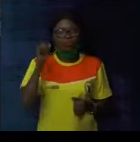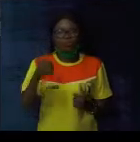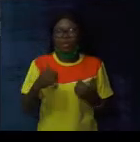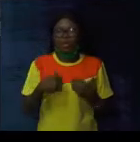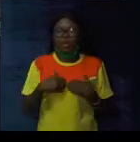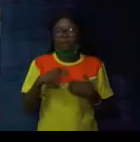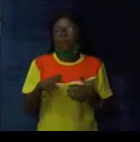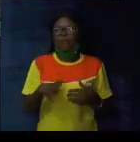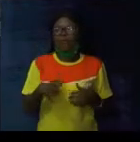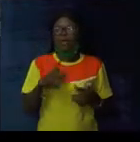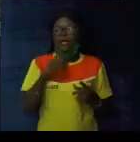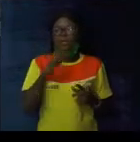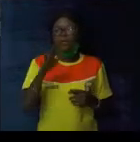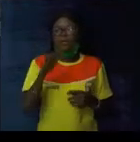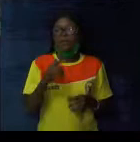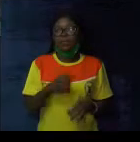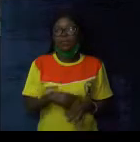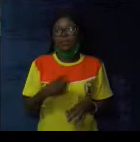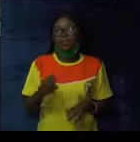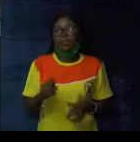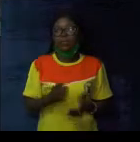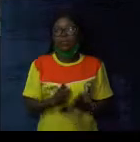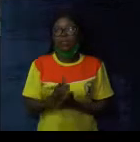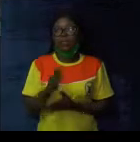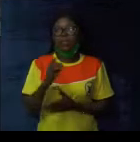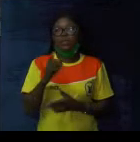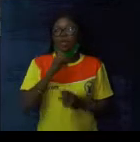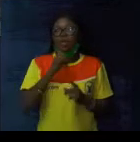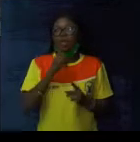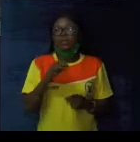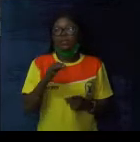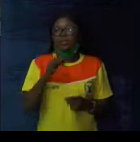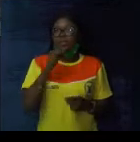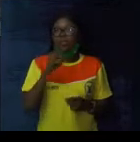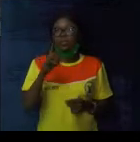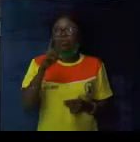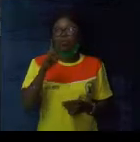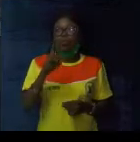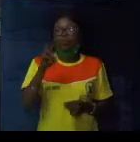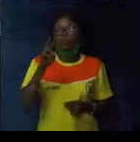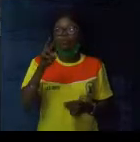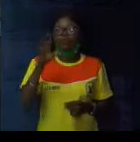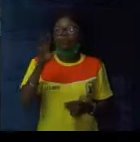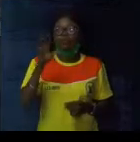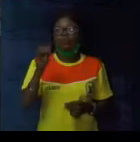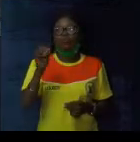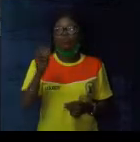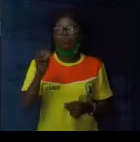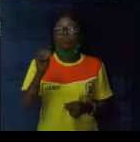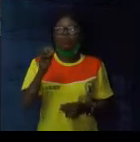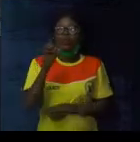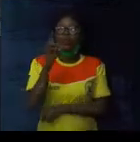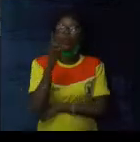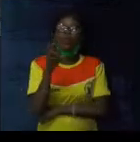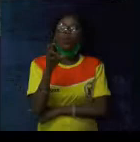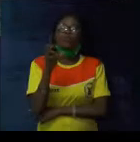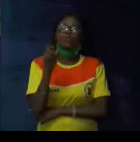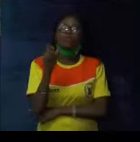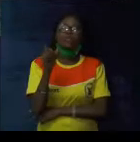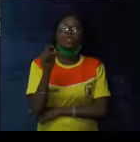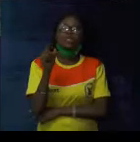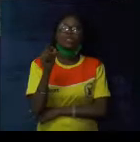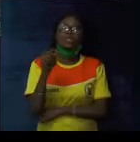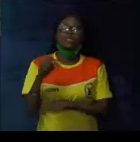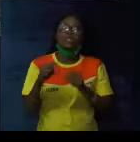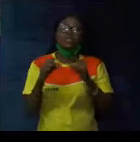You should have your answer right about now. The correct answer is 120 degrees, and that is because supplement